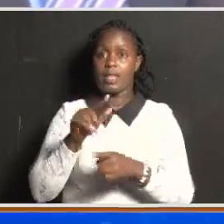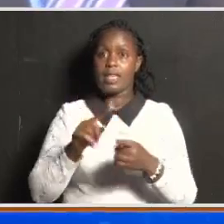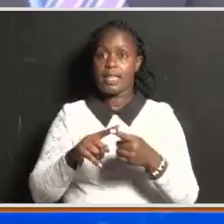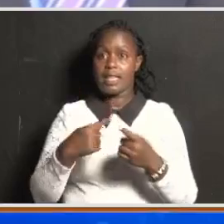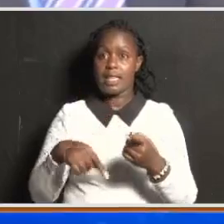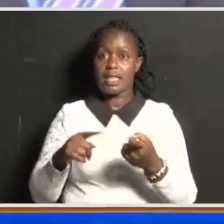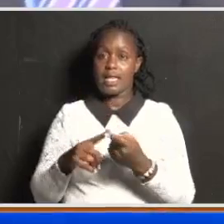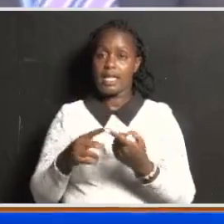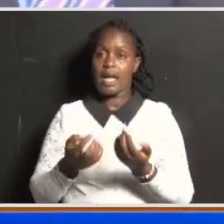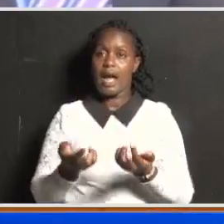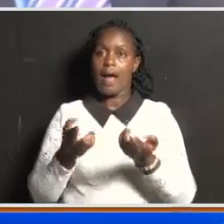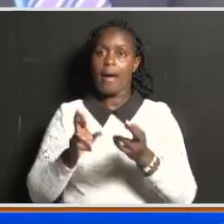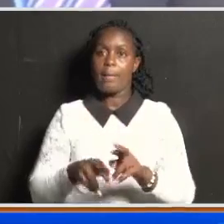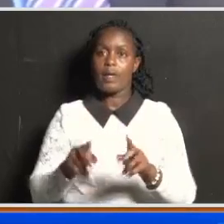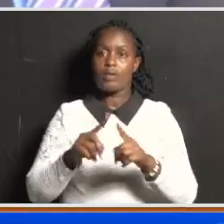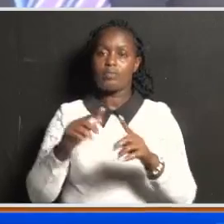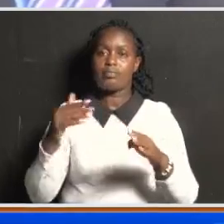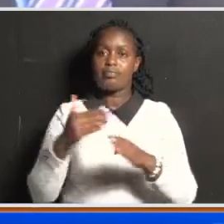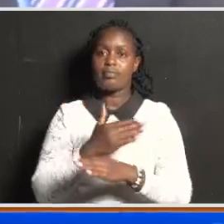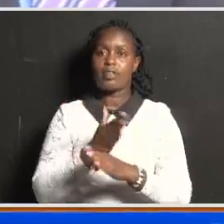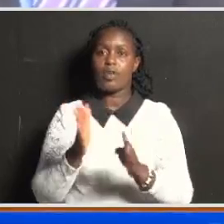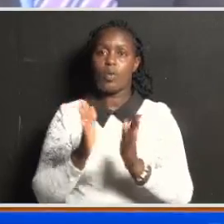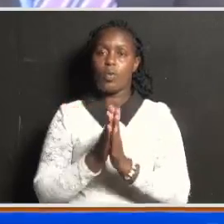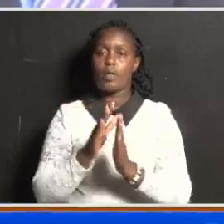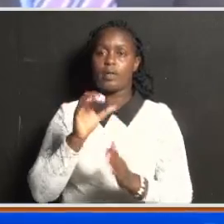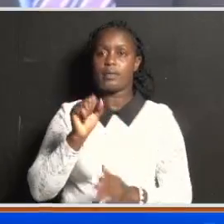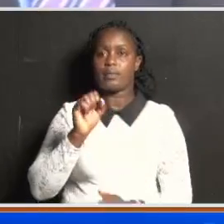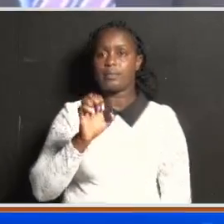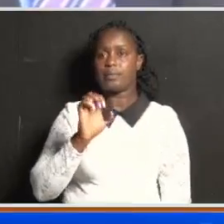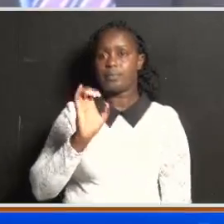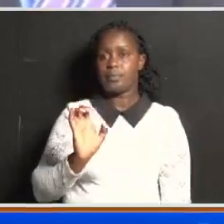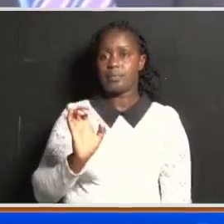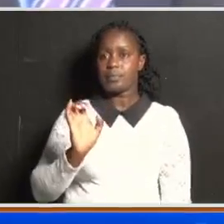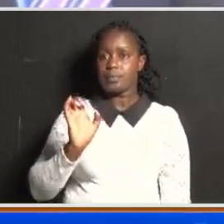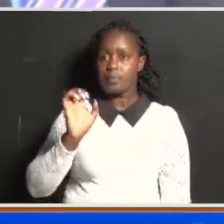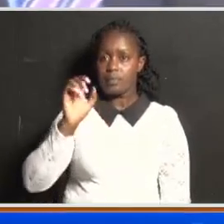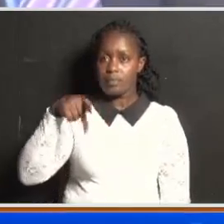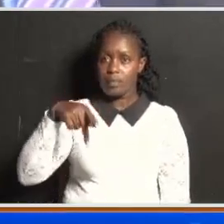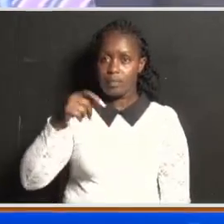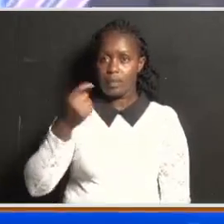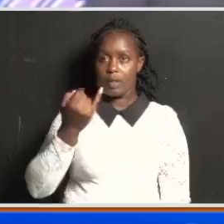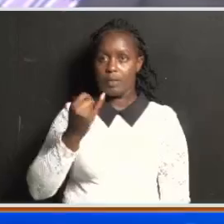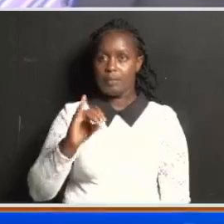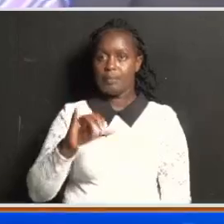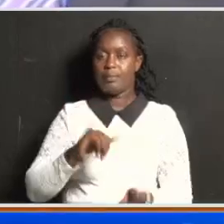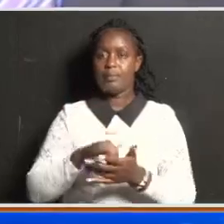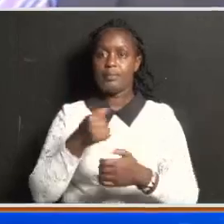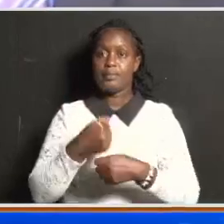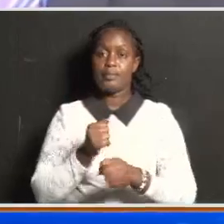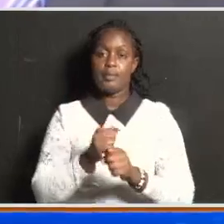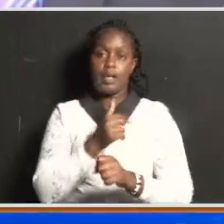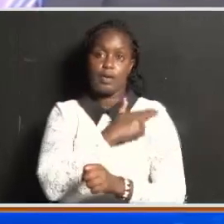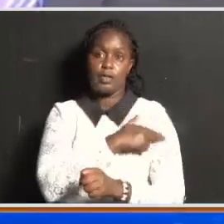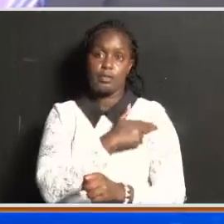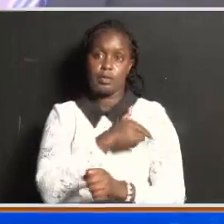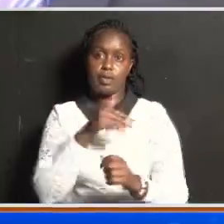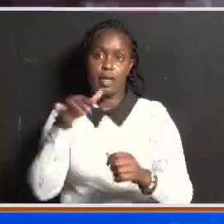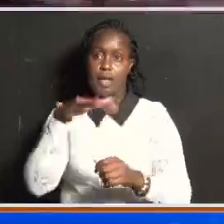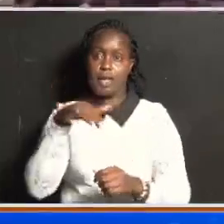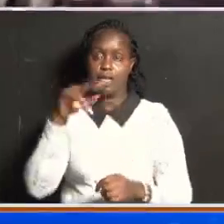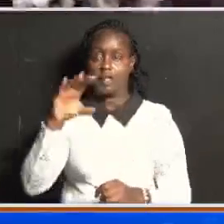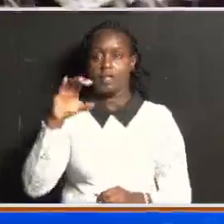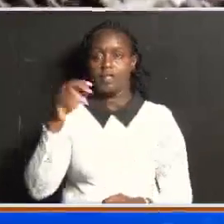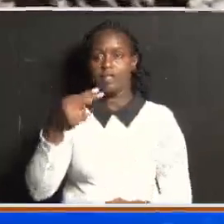and interfered with the septic that serves this hospital or this facility of Chembulet Health Center.